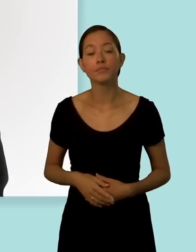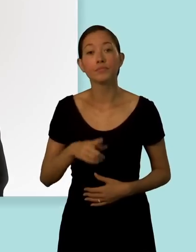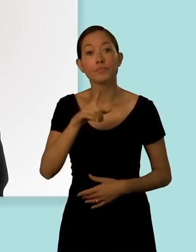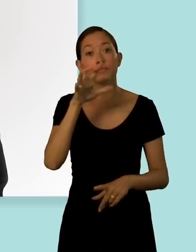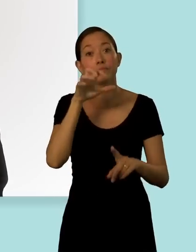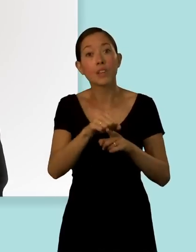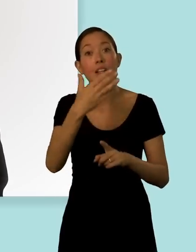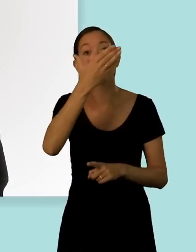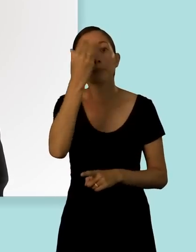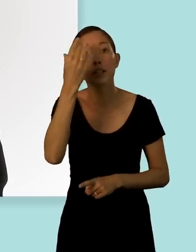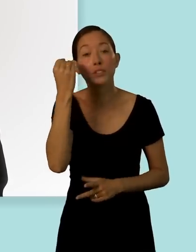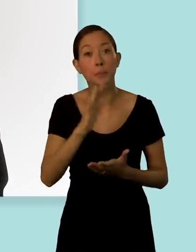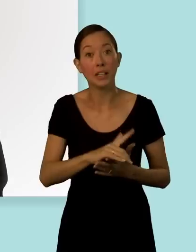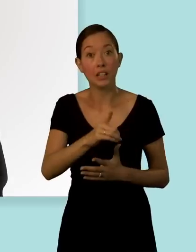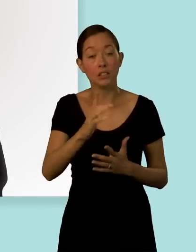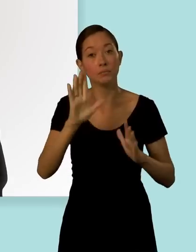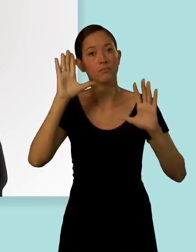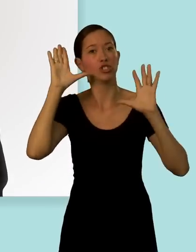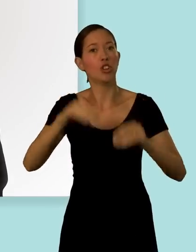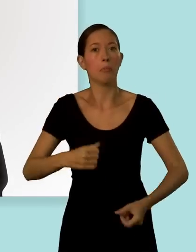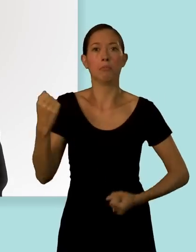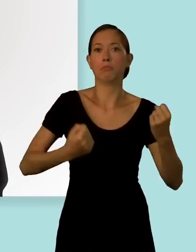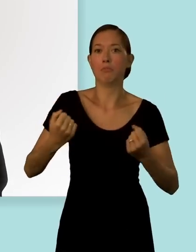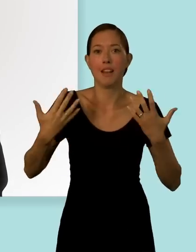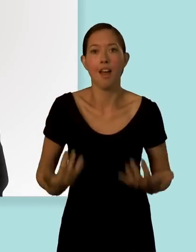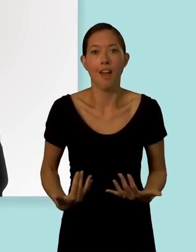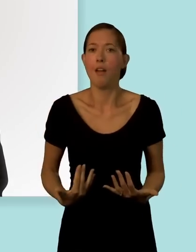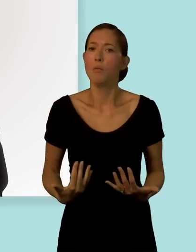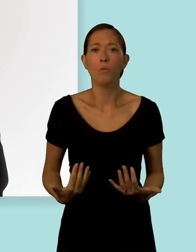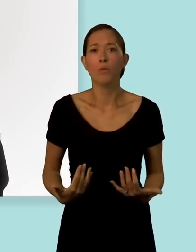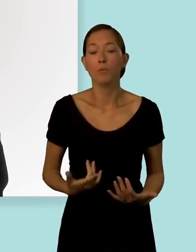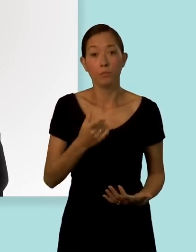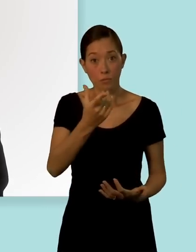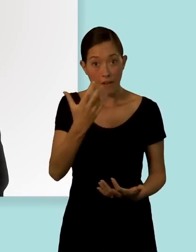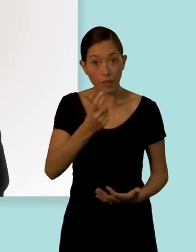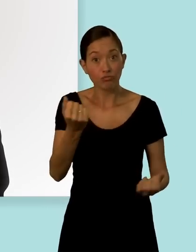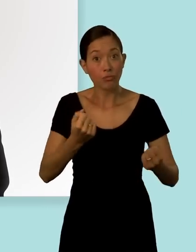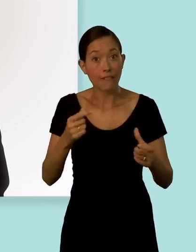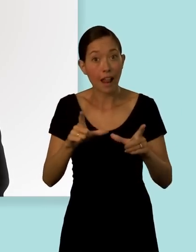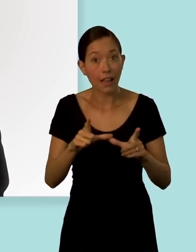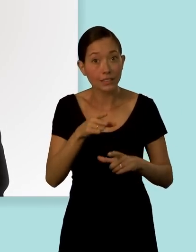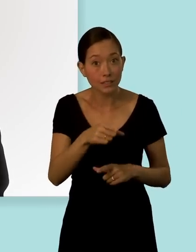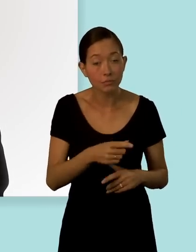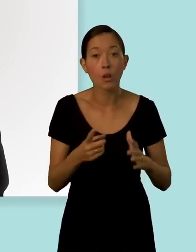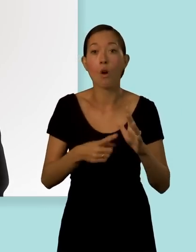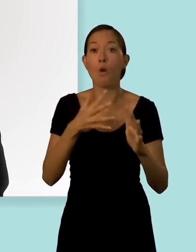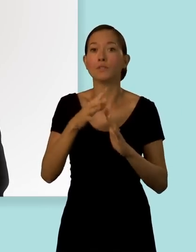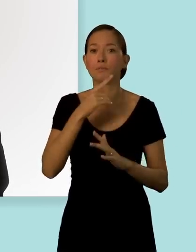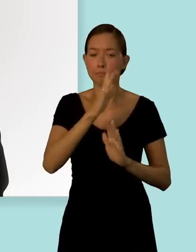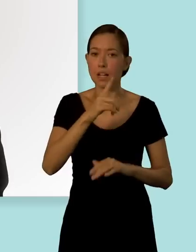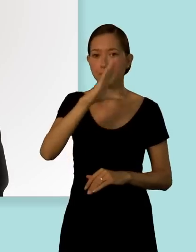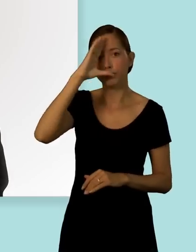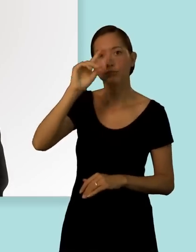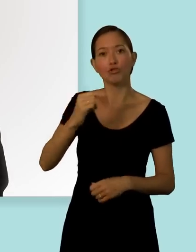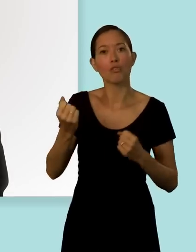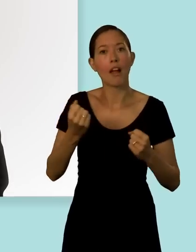Having a diagnosis of dementia doesn't necessarily mean you have to stop driving straight away. But if you have a driving licence, the law says you must